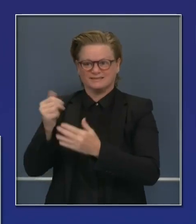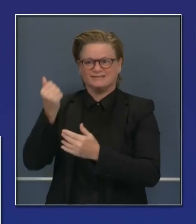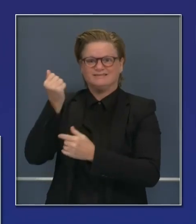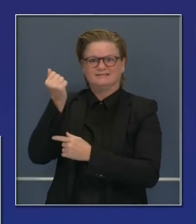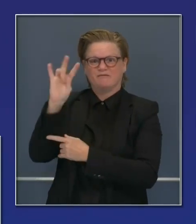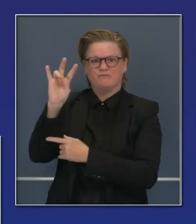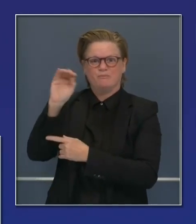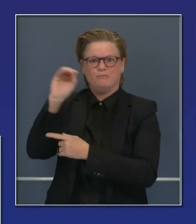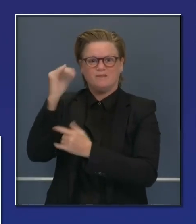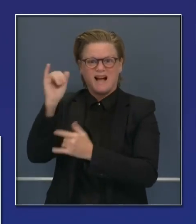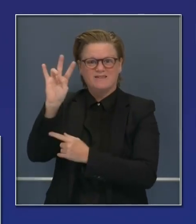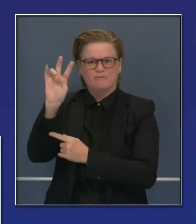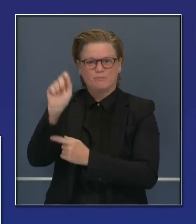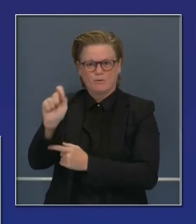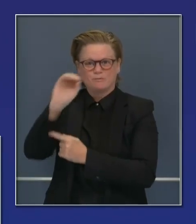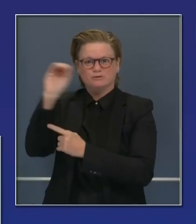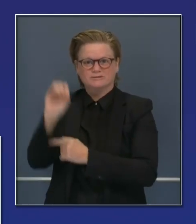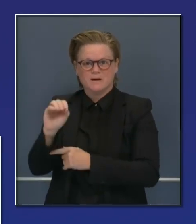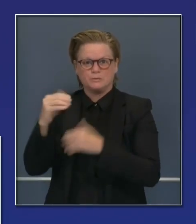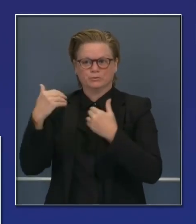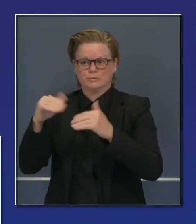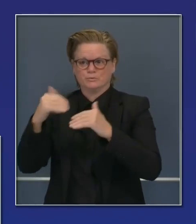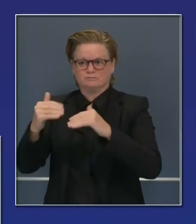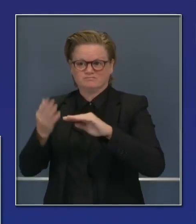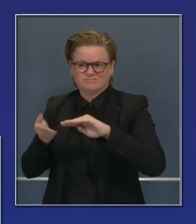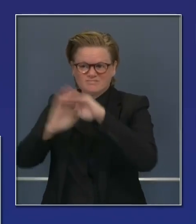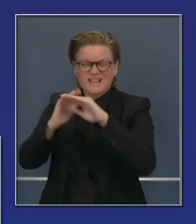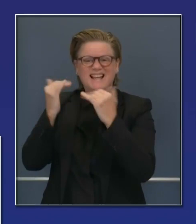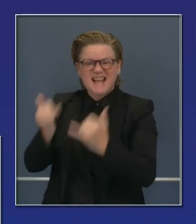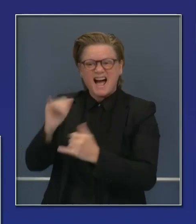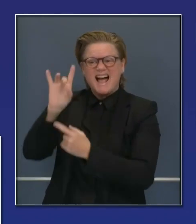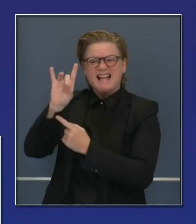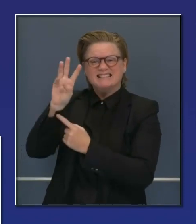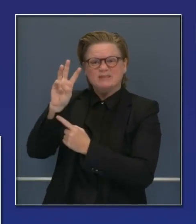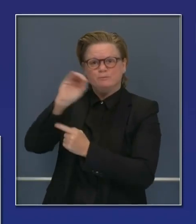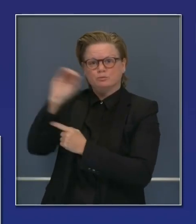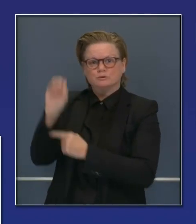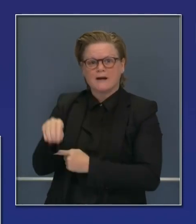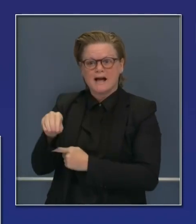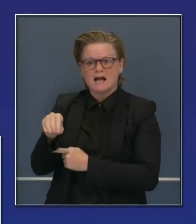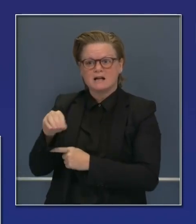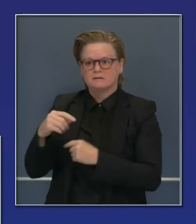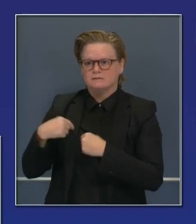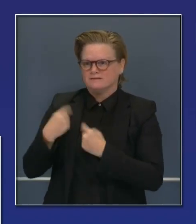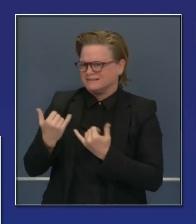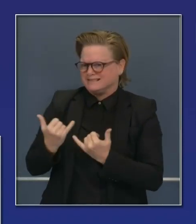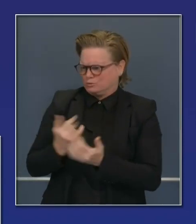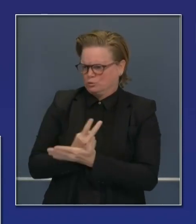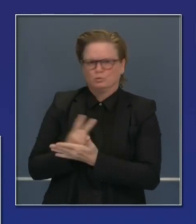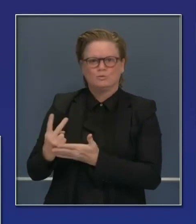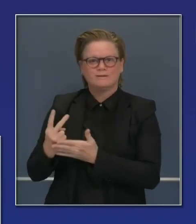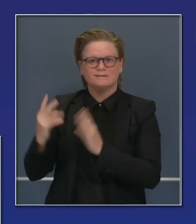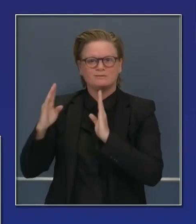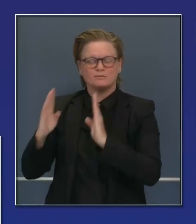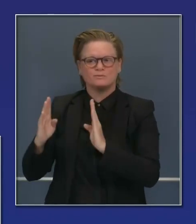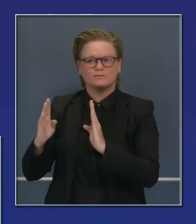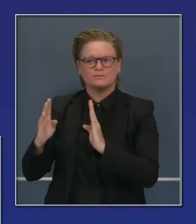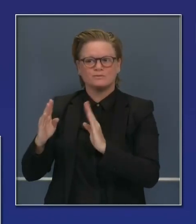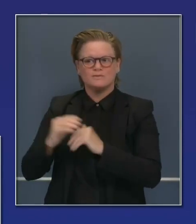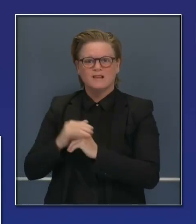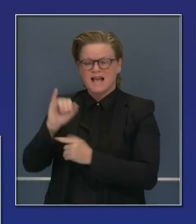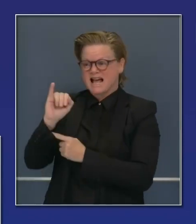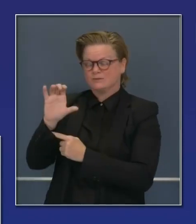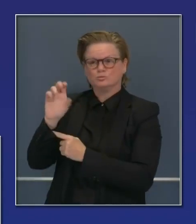increased 86% just in the last 14 days, and ICU admissions 67%